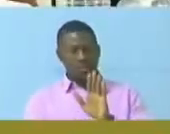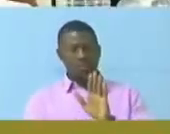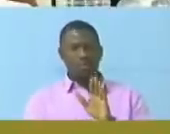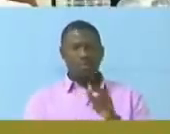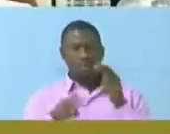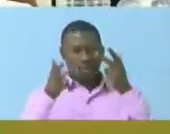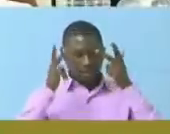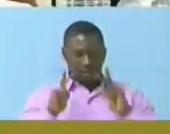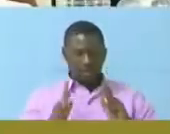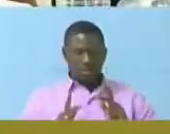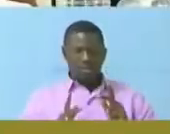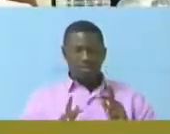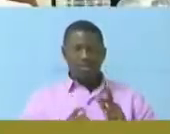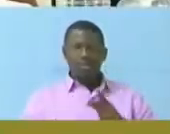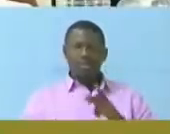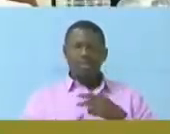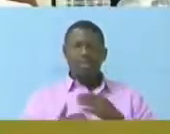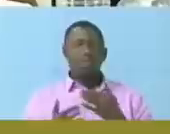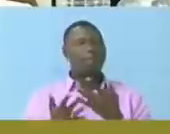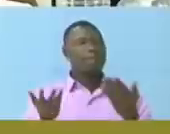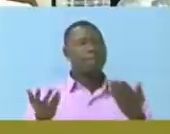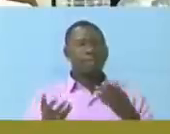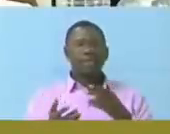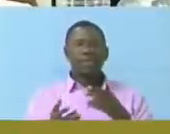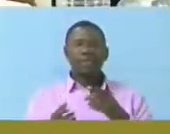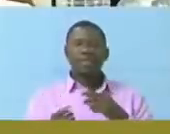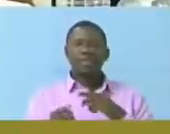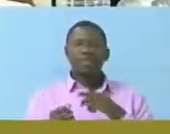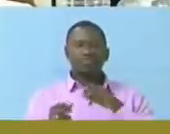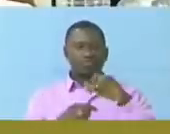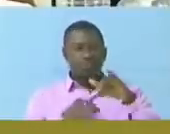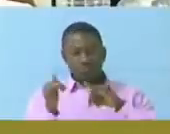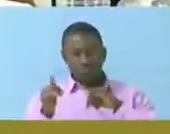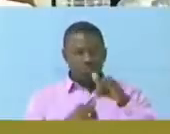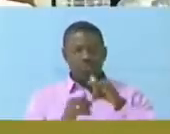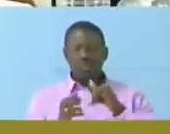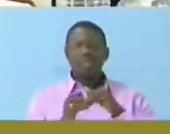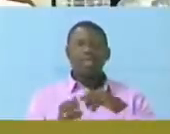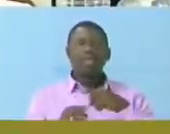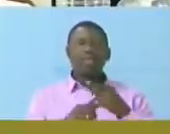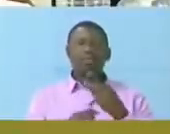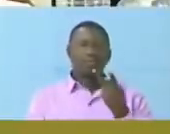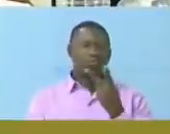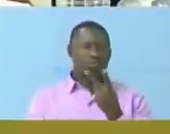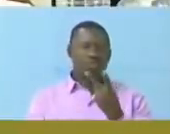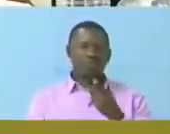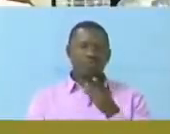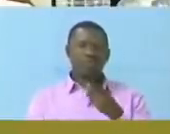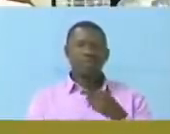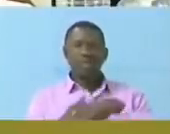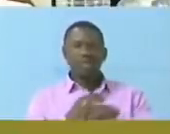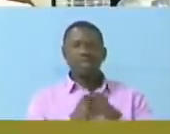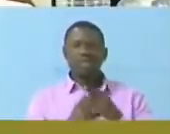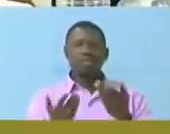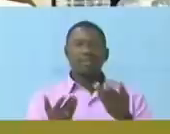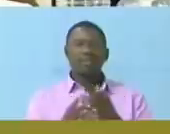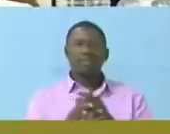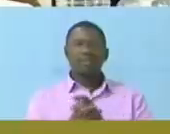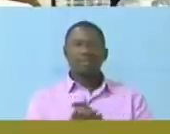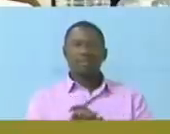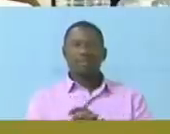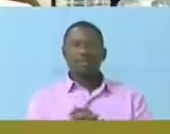There's a lot of exchange going on between the two of you in the abstract. Can we see the customer